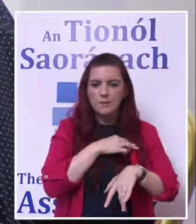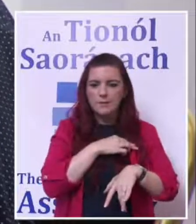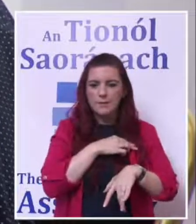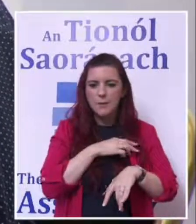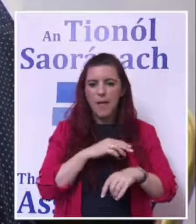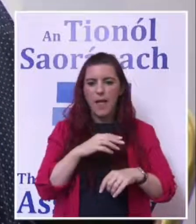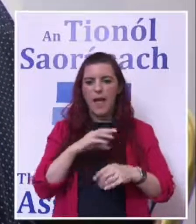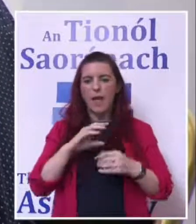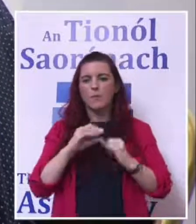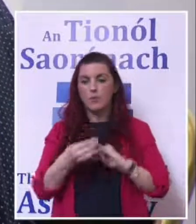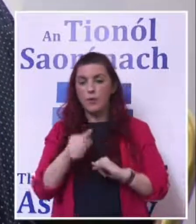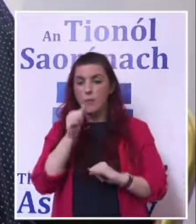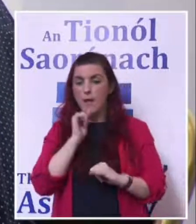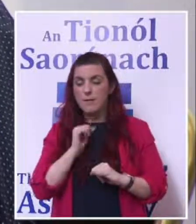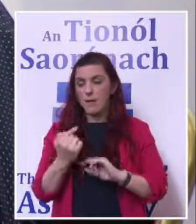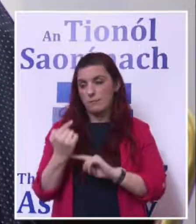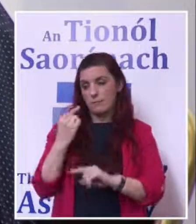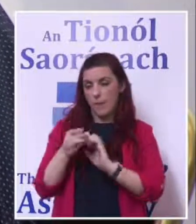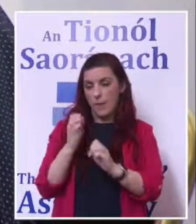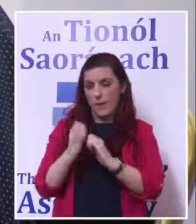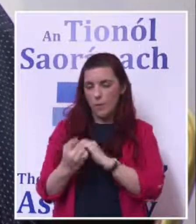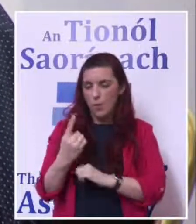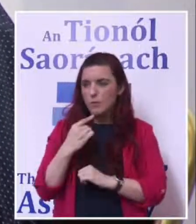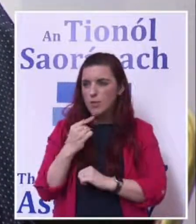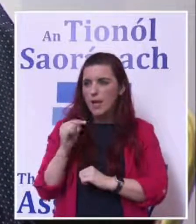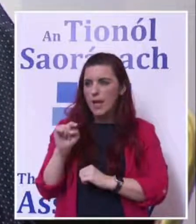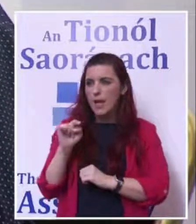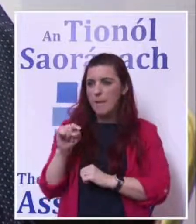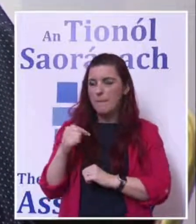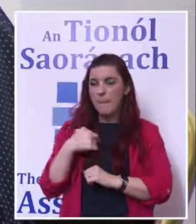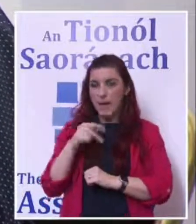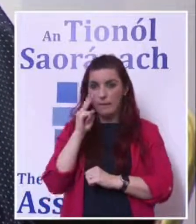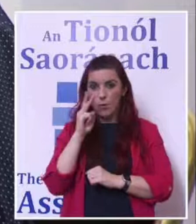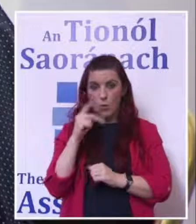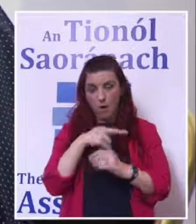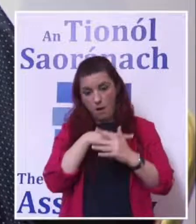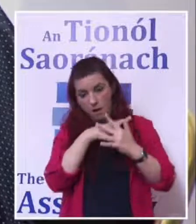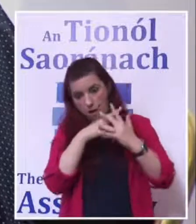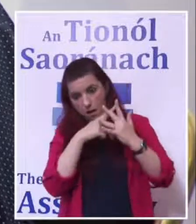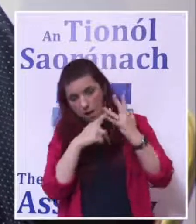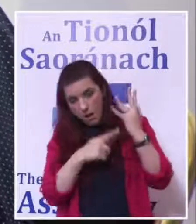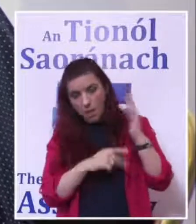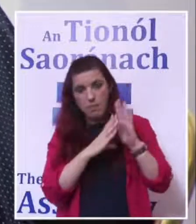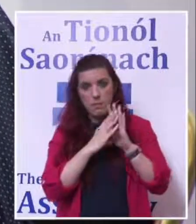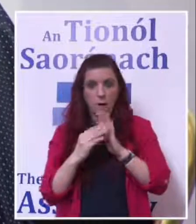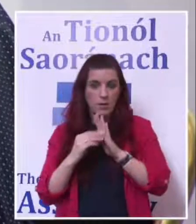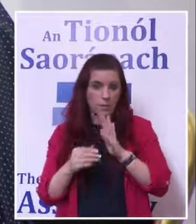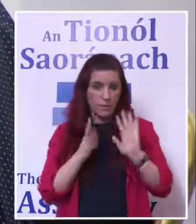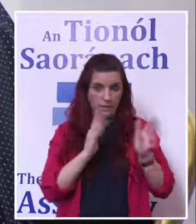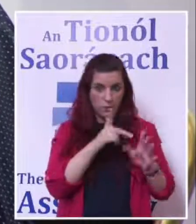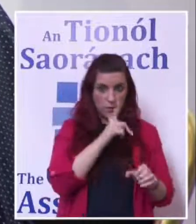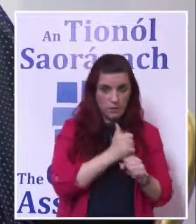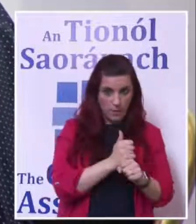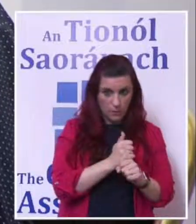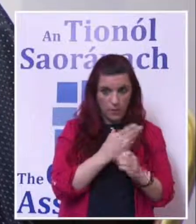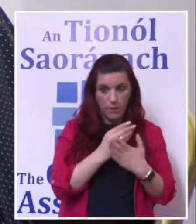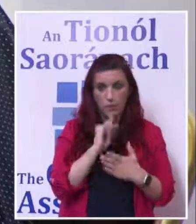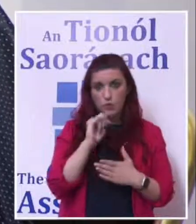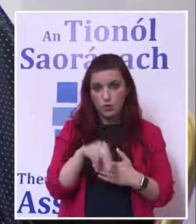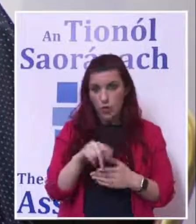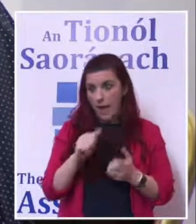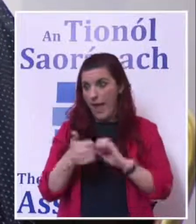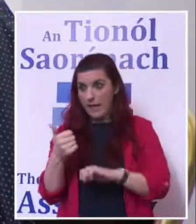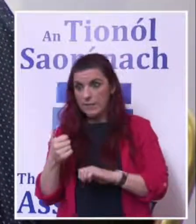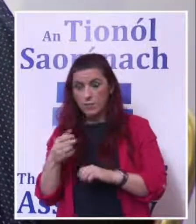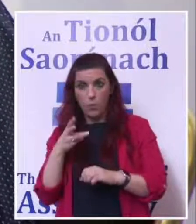1, that in my view, all of the models that have been discussed and will be discussed with Sean are